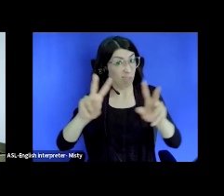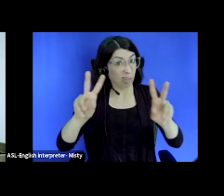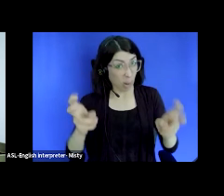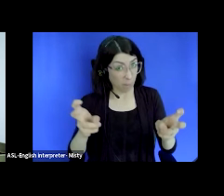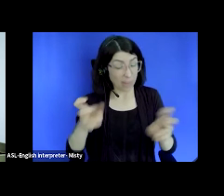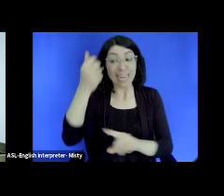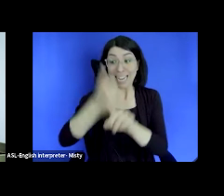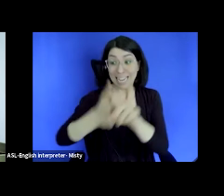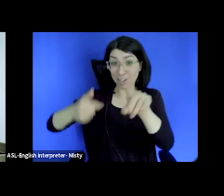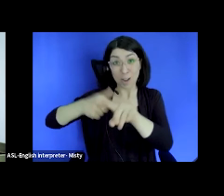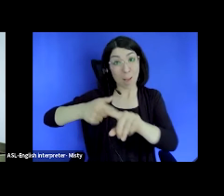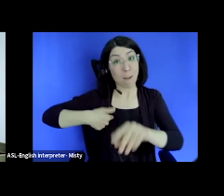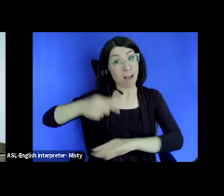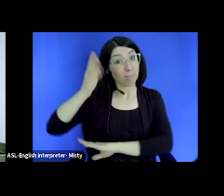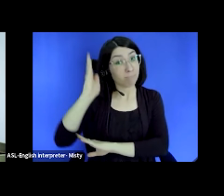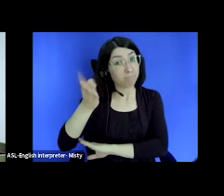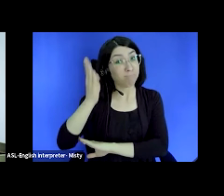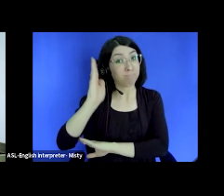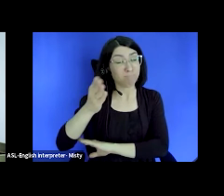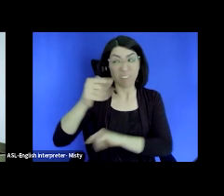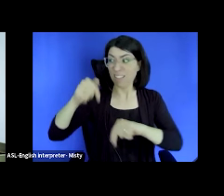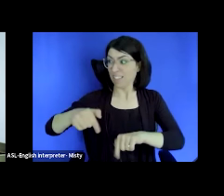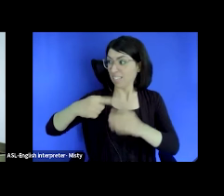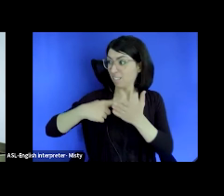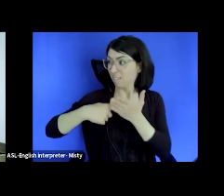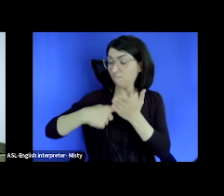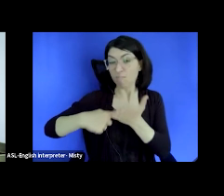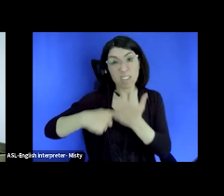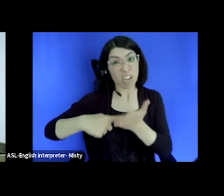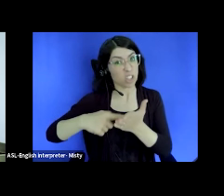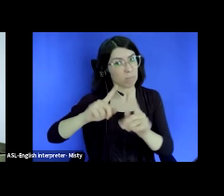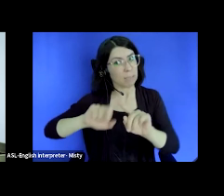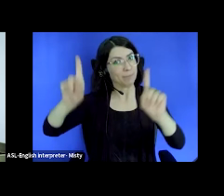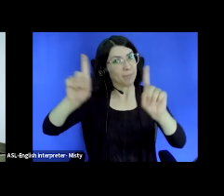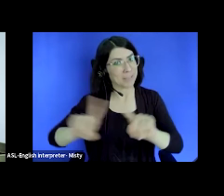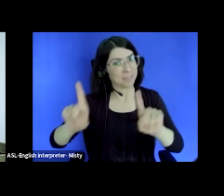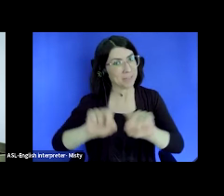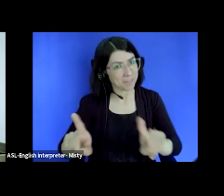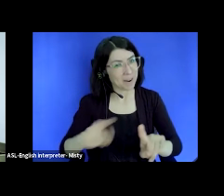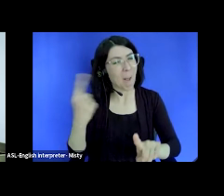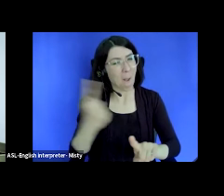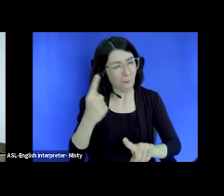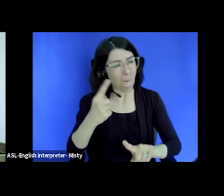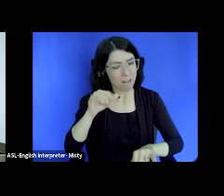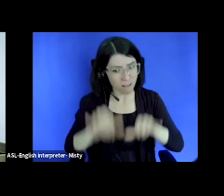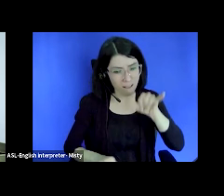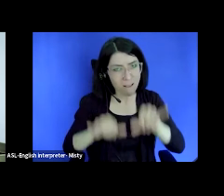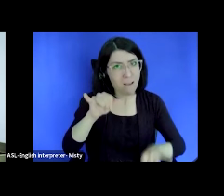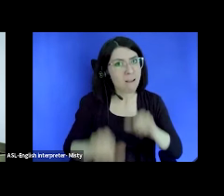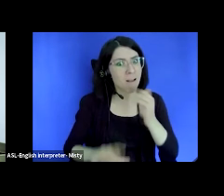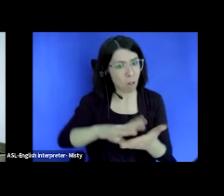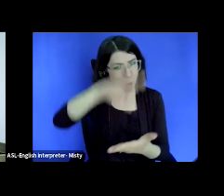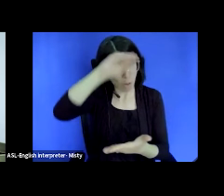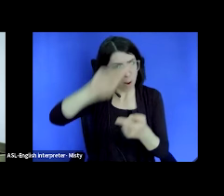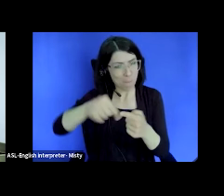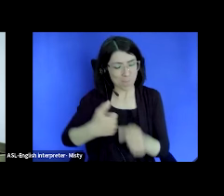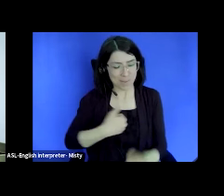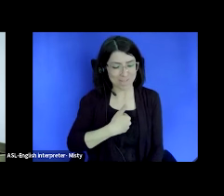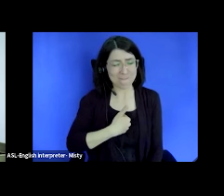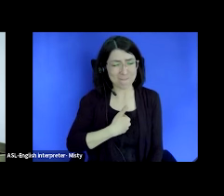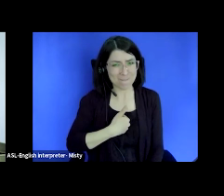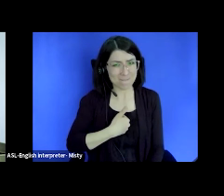very different. And I learn more about myself throughout this whole teaching experience. I was a very passive communicator before. It's